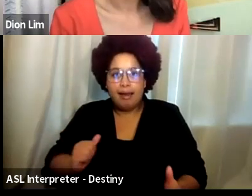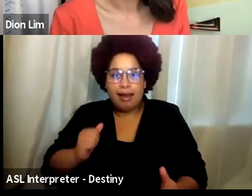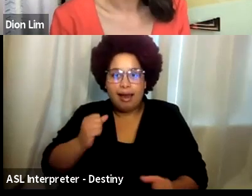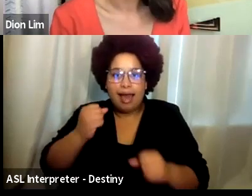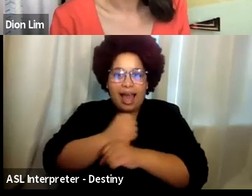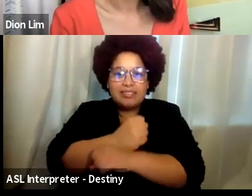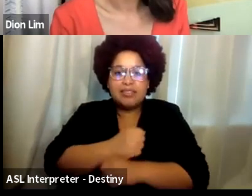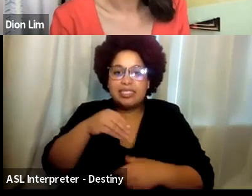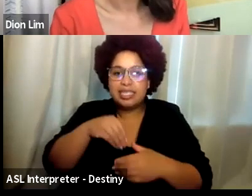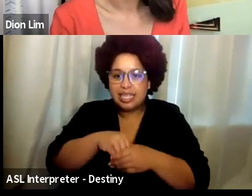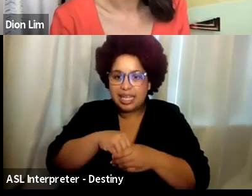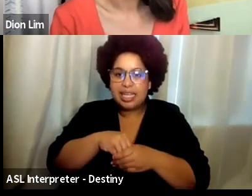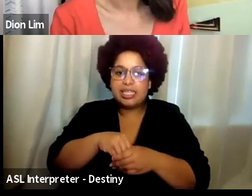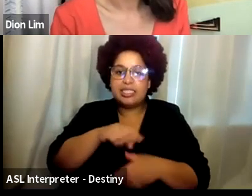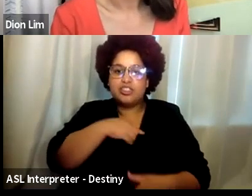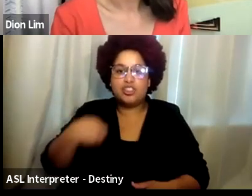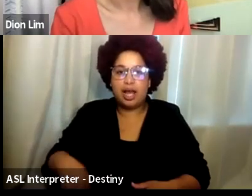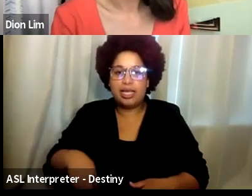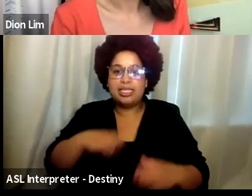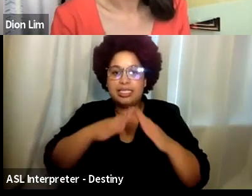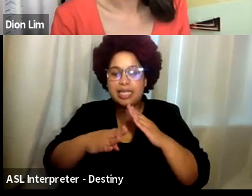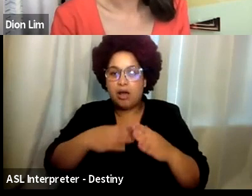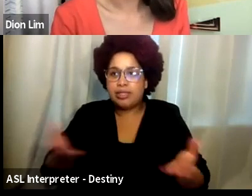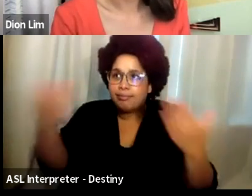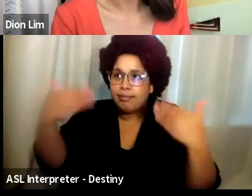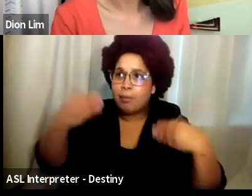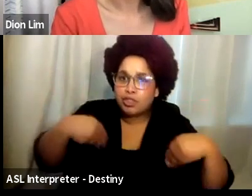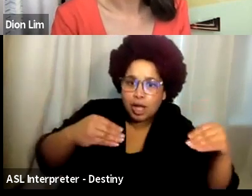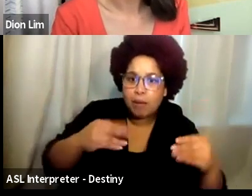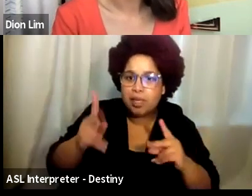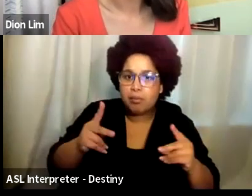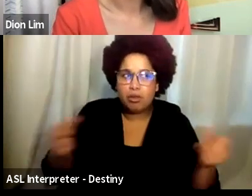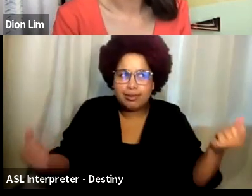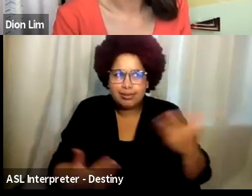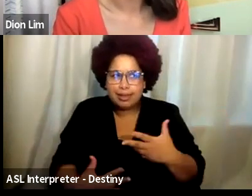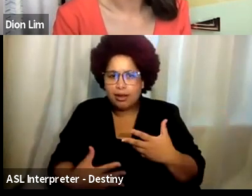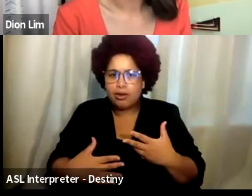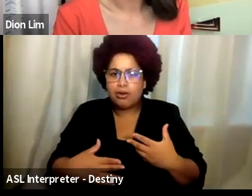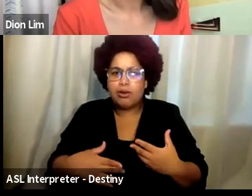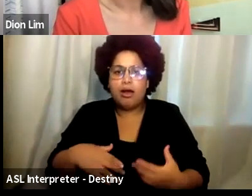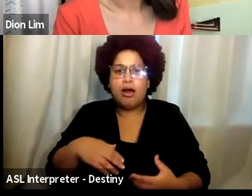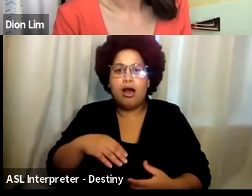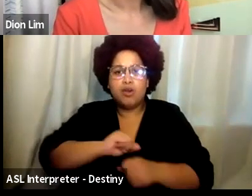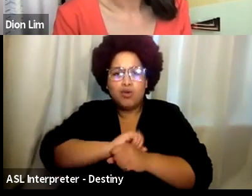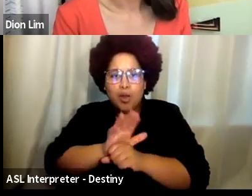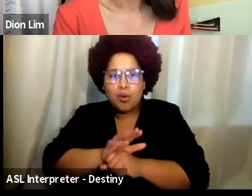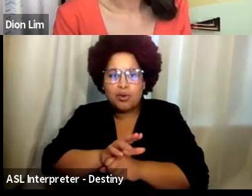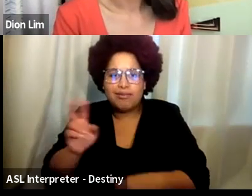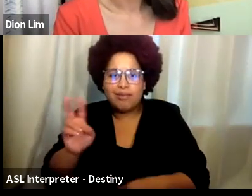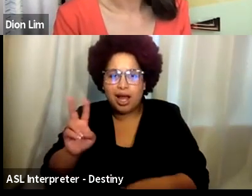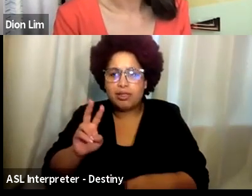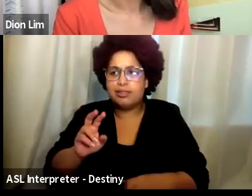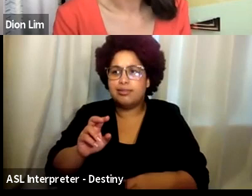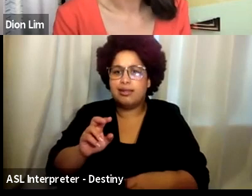shop, come have dinner. Like the, we're dying here because people are afraid of coronavirus and they're afraid of Asian communities. That was